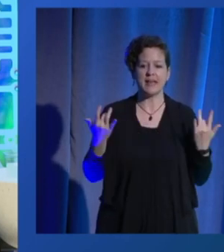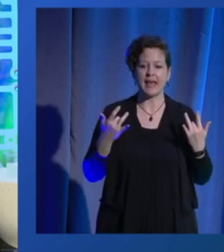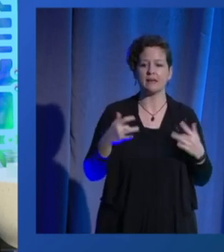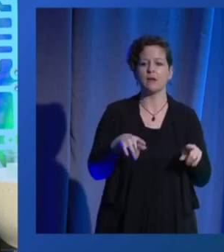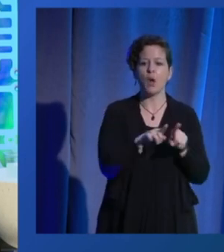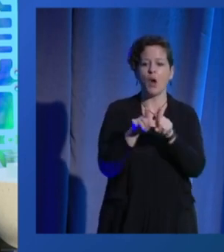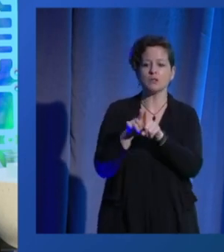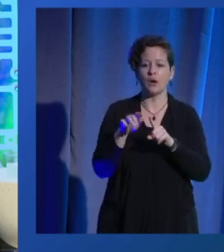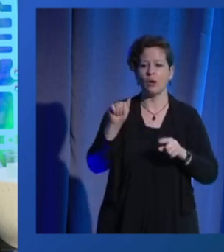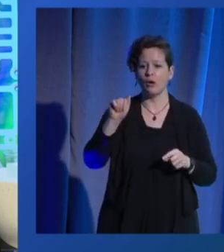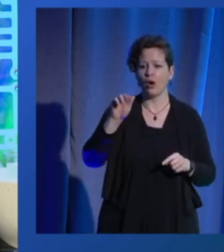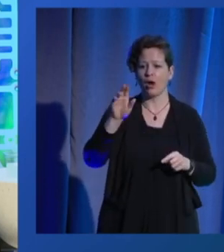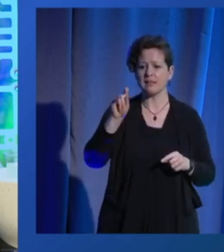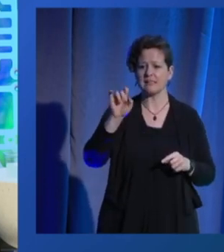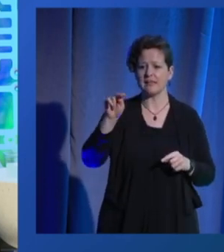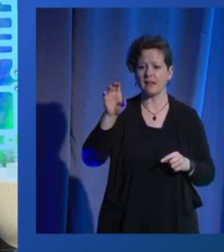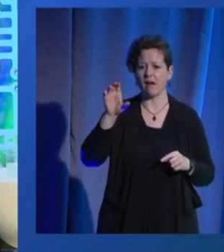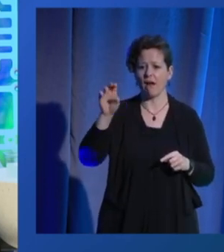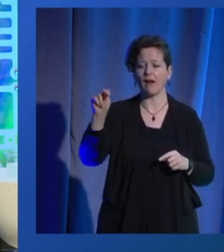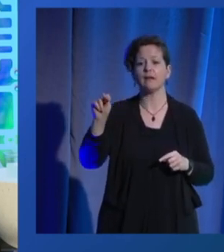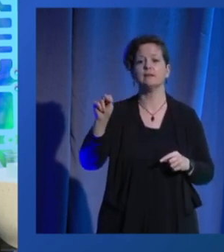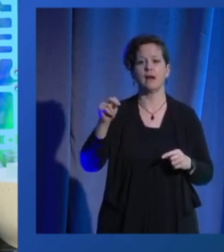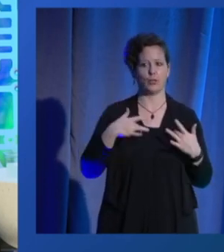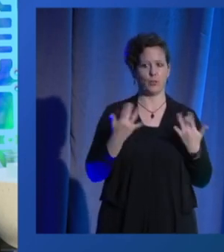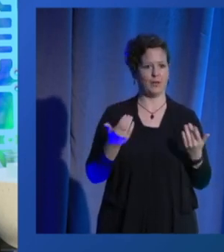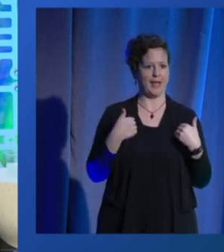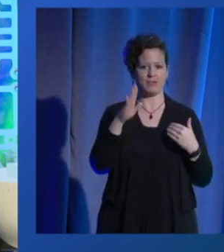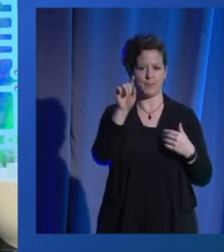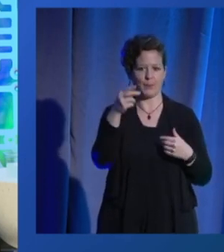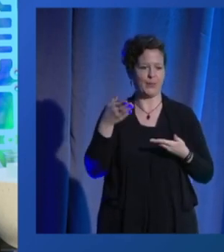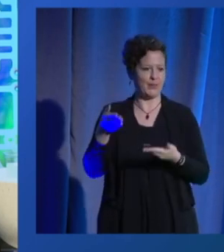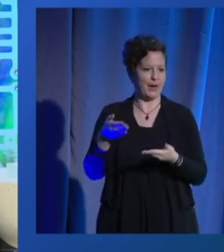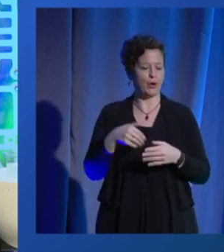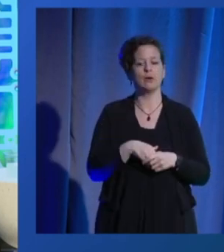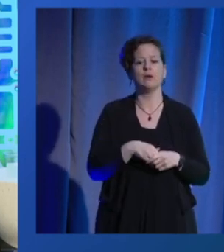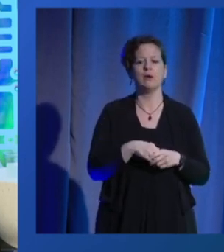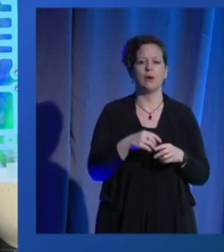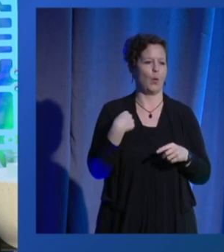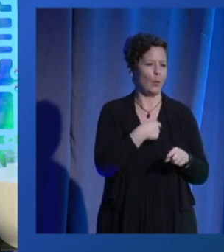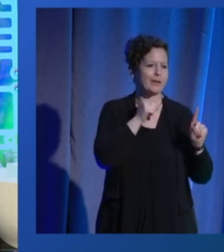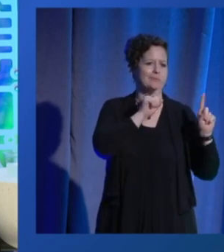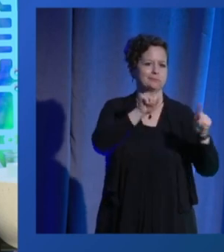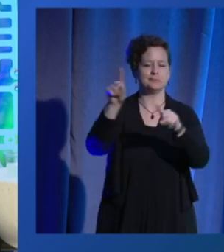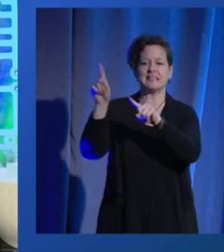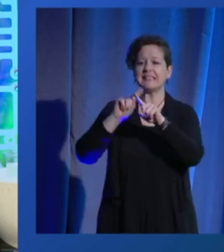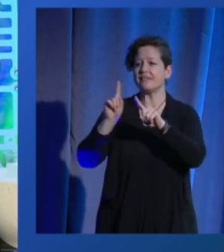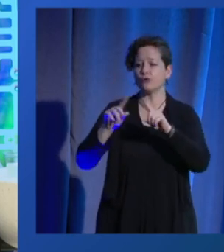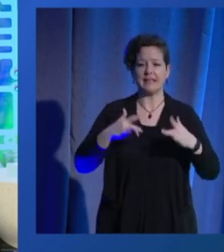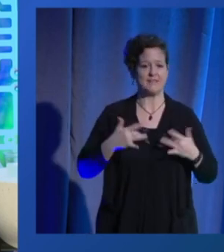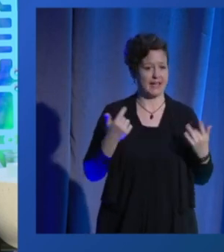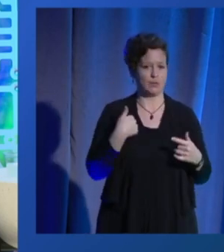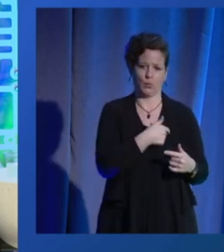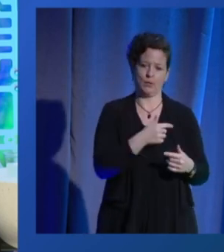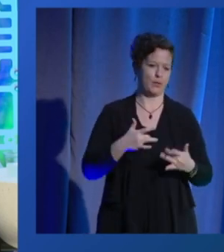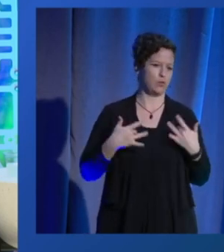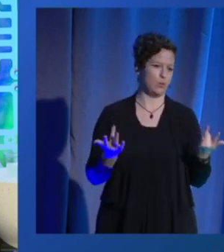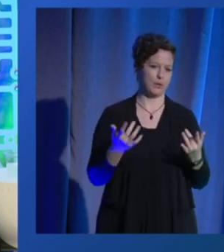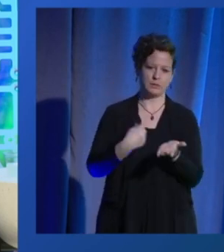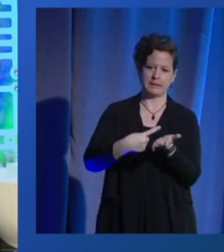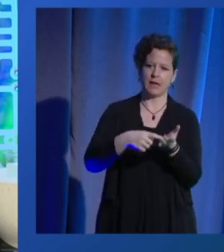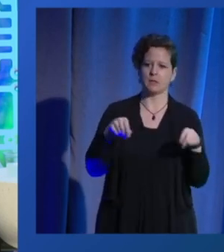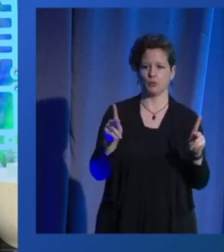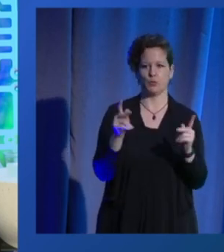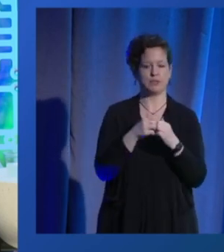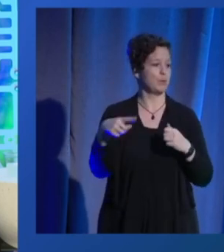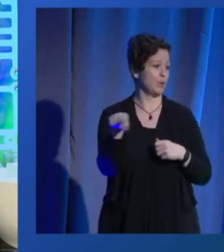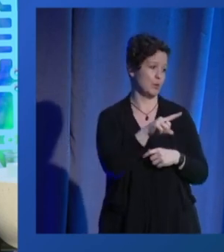pleasantly surprised to know that we have a booth at uh we're at events all over the nation and we would be glad to discuss opportunities with